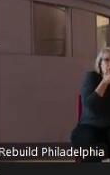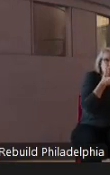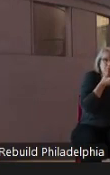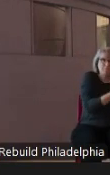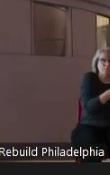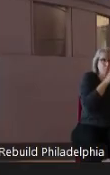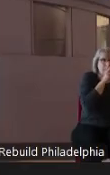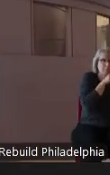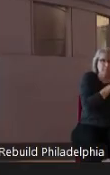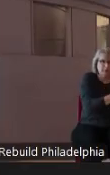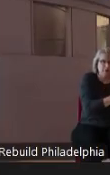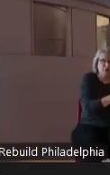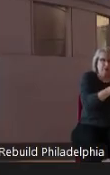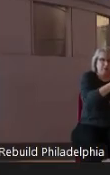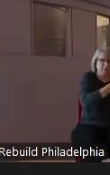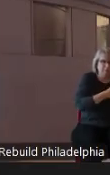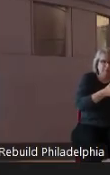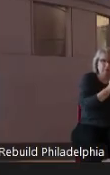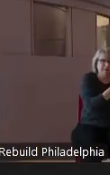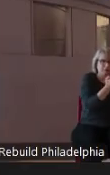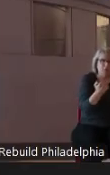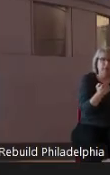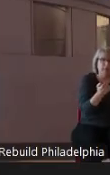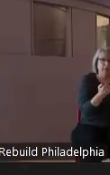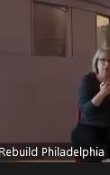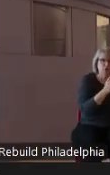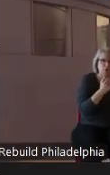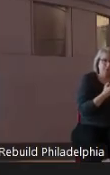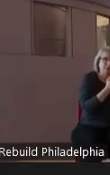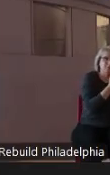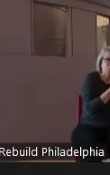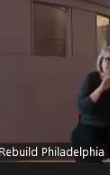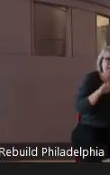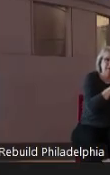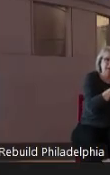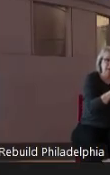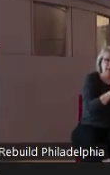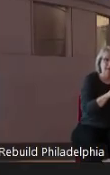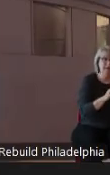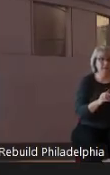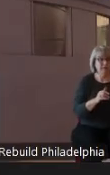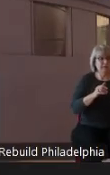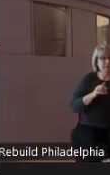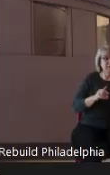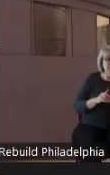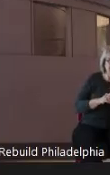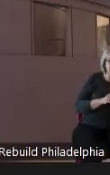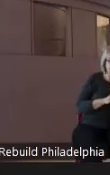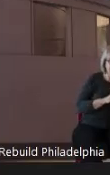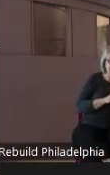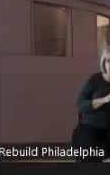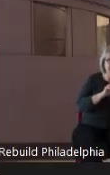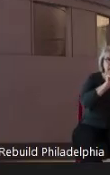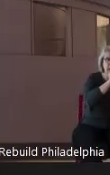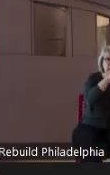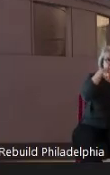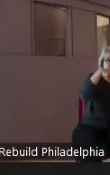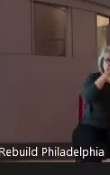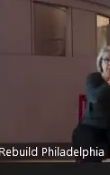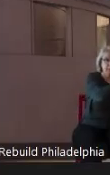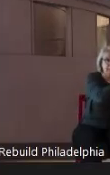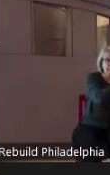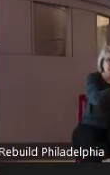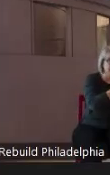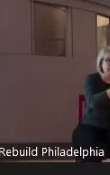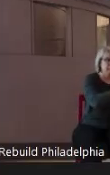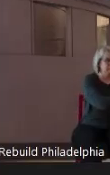interactive play equipment to support therapy activities. The pool farther from the main entry is the lap pool, which will go